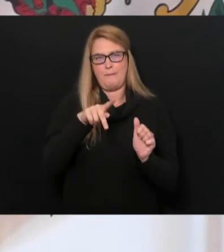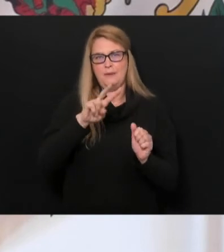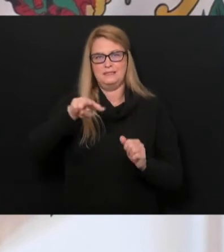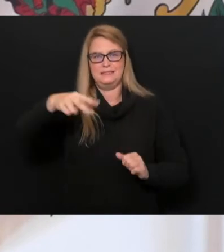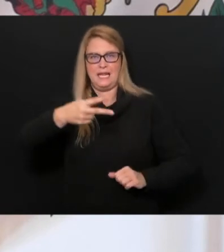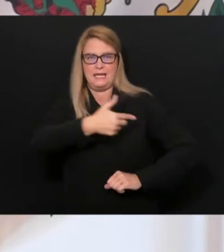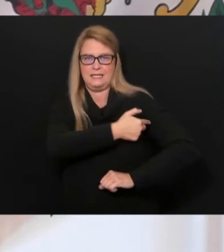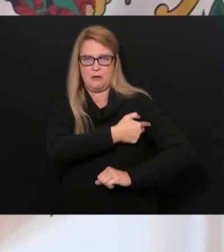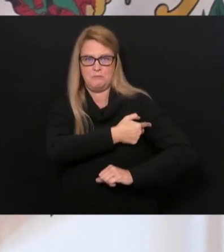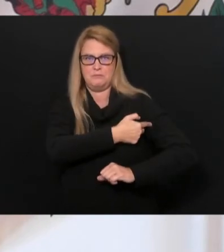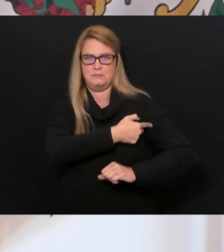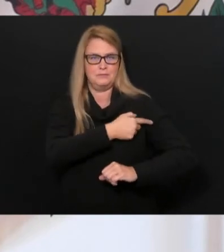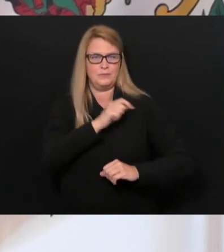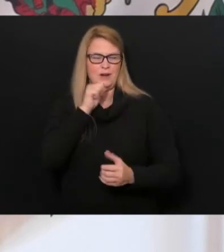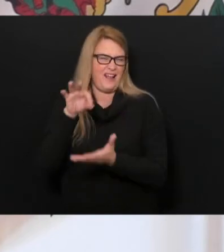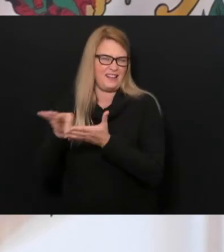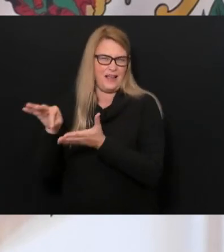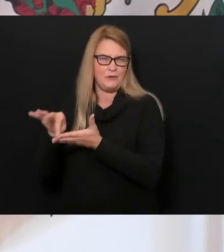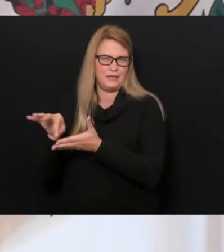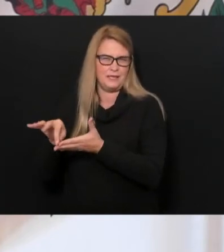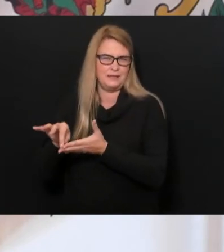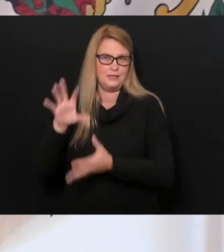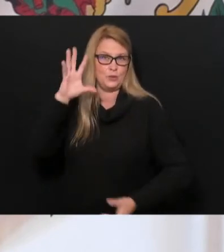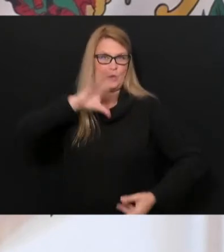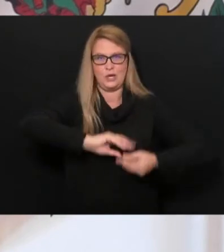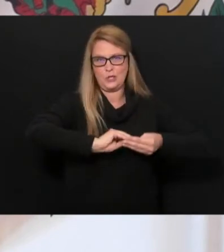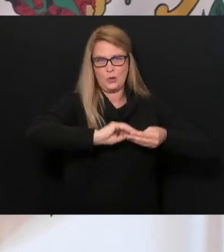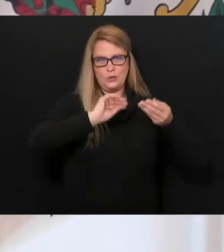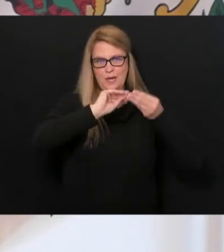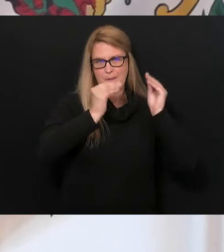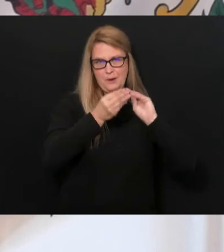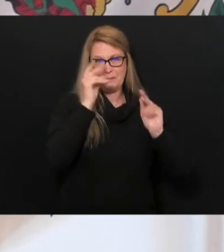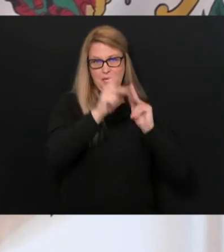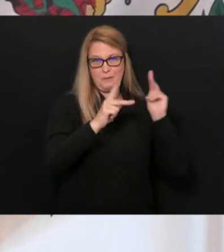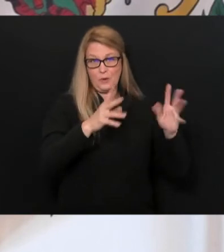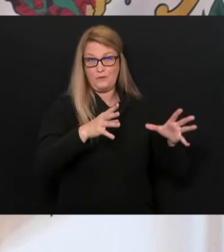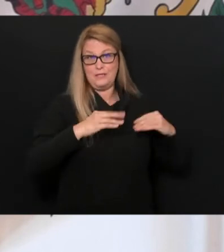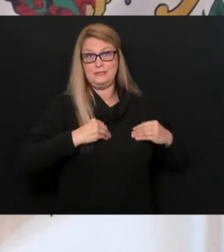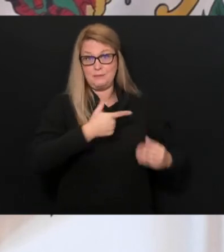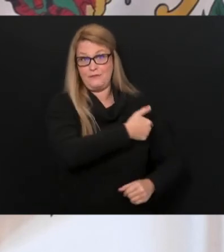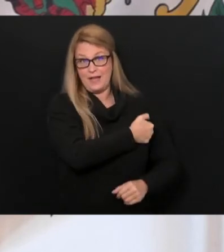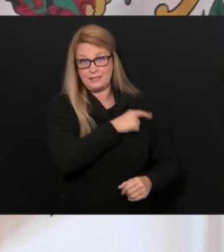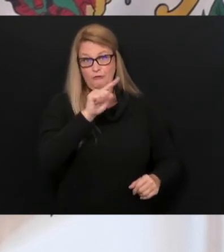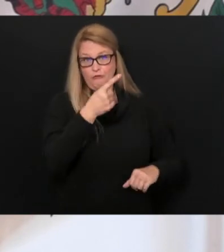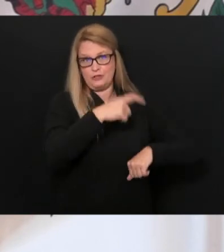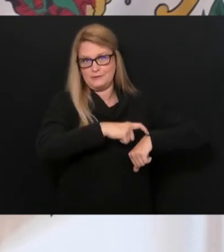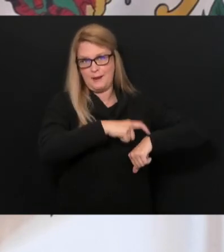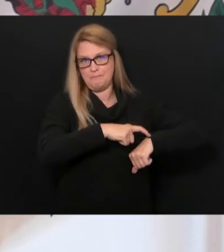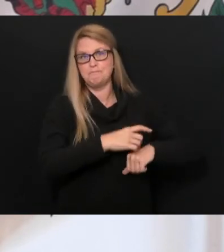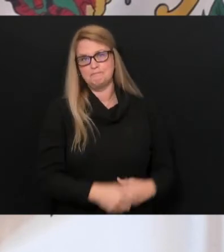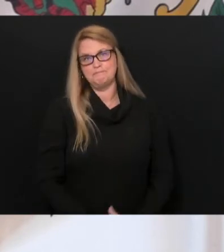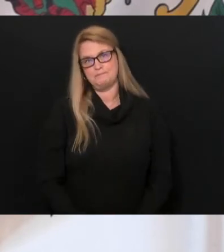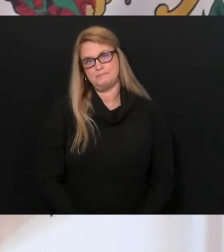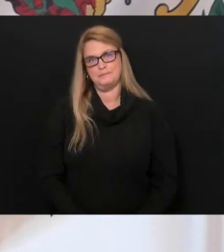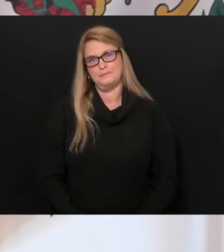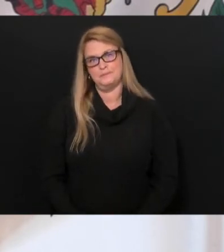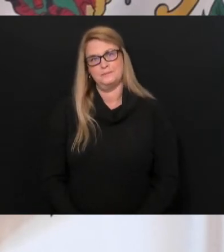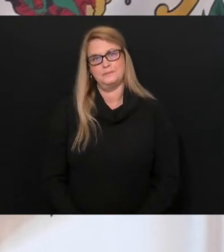that they matter, in regard to the number of people who are getting vaccinated, especially for the first time.